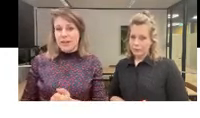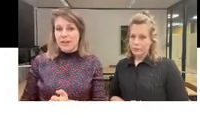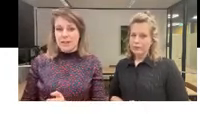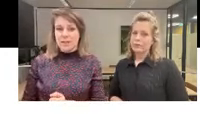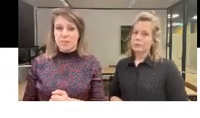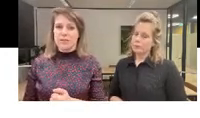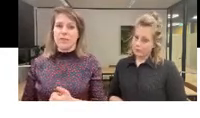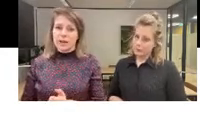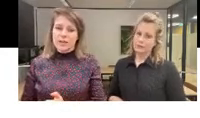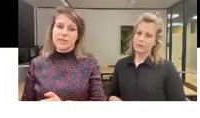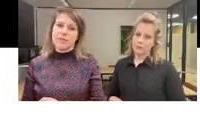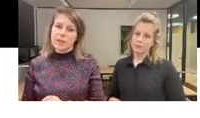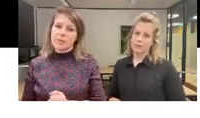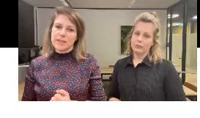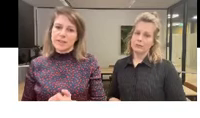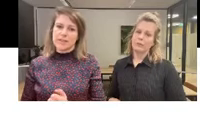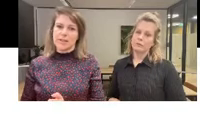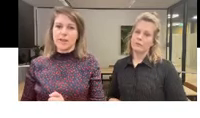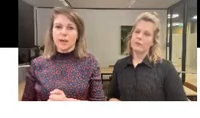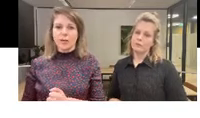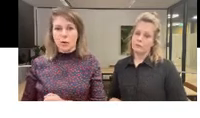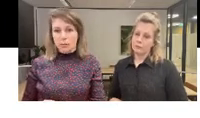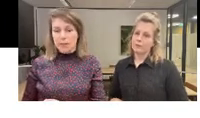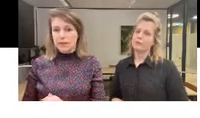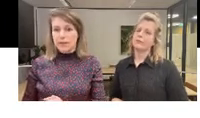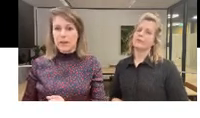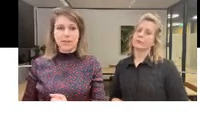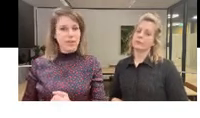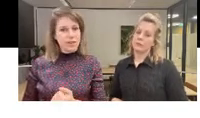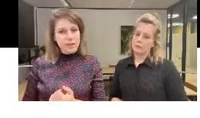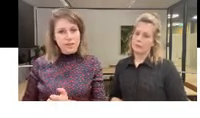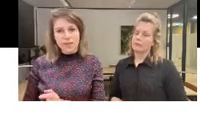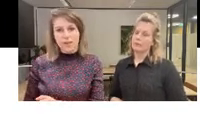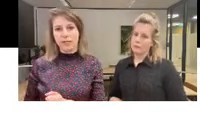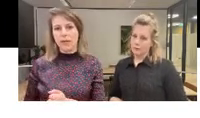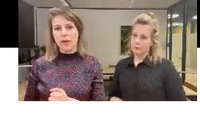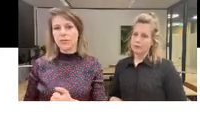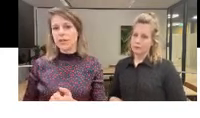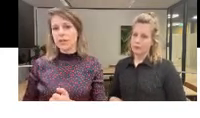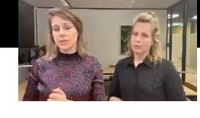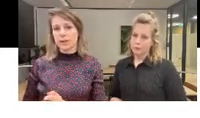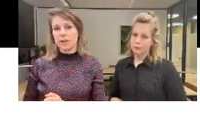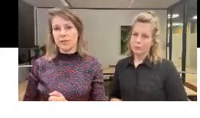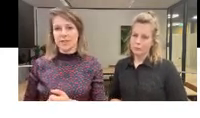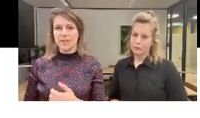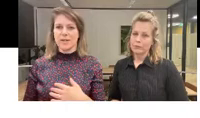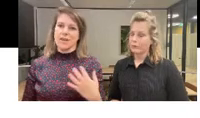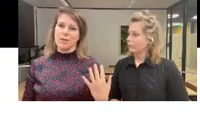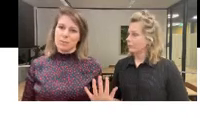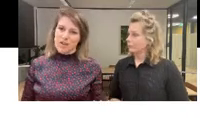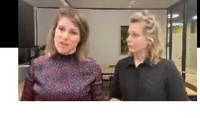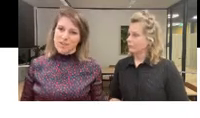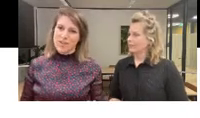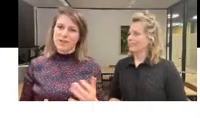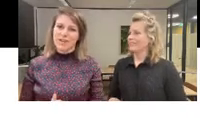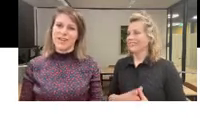for adolescents with very severe PTSD comorbidity after series of chronic traumatic events. And